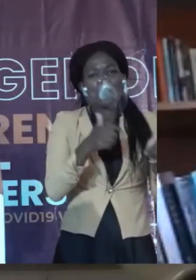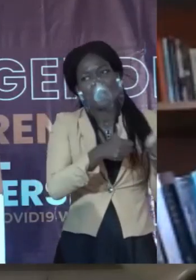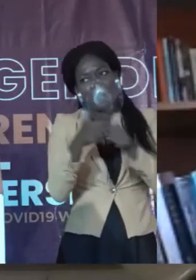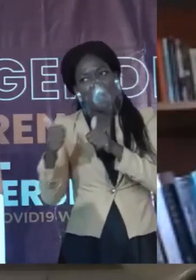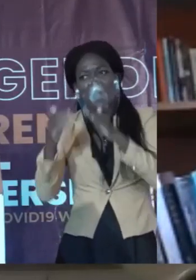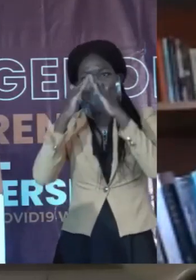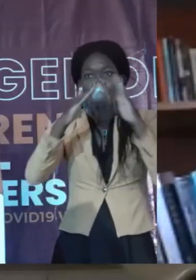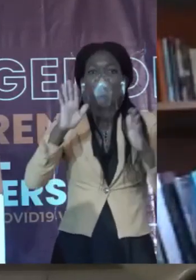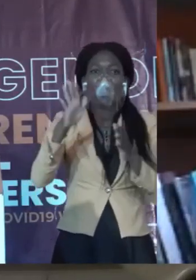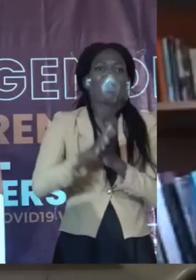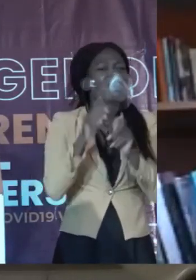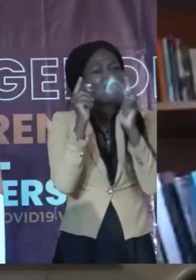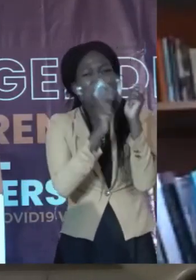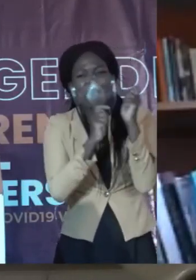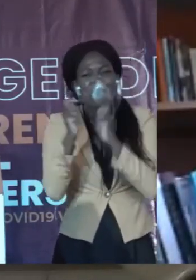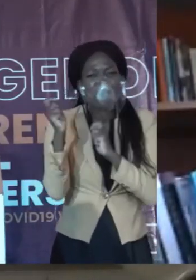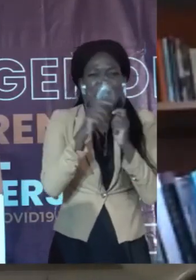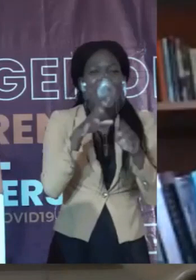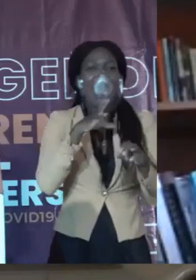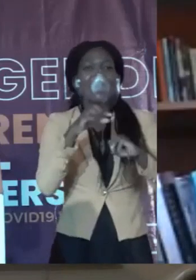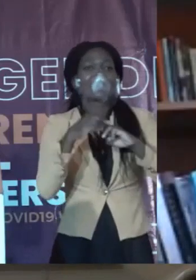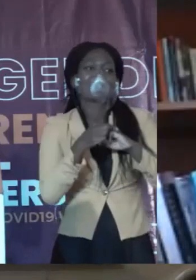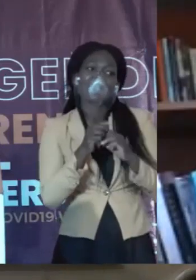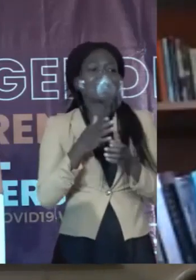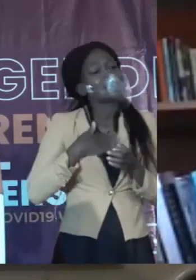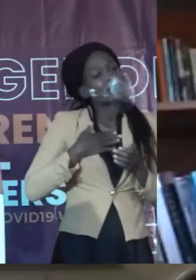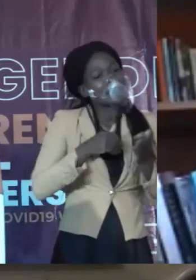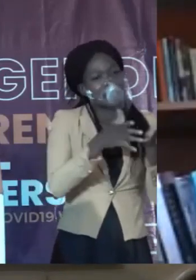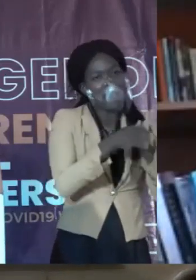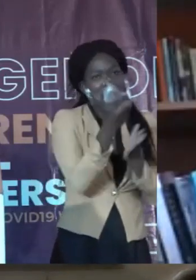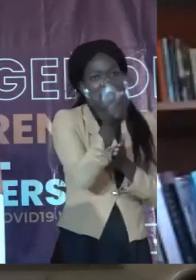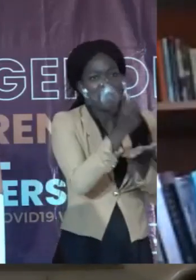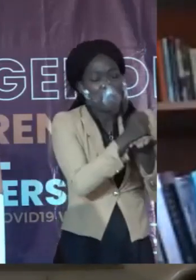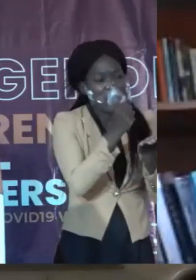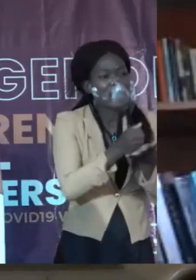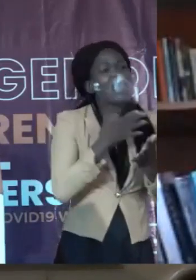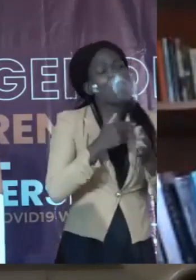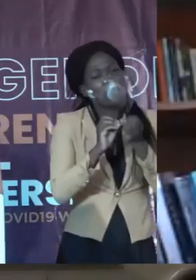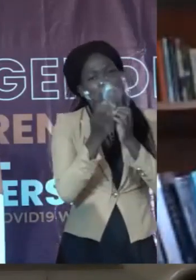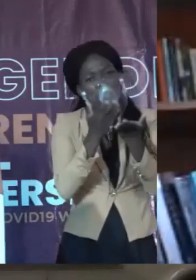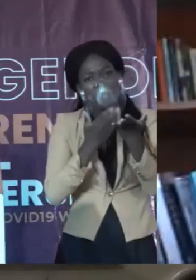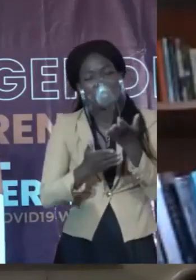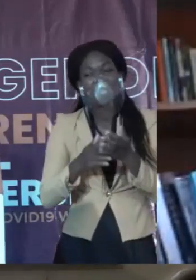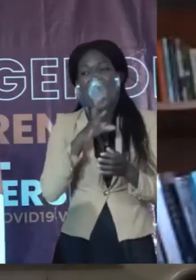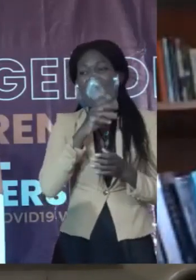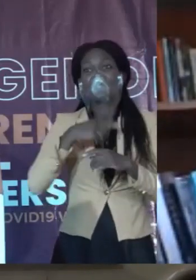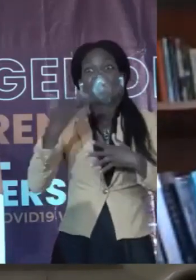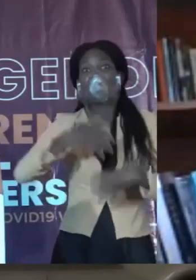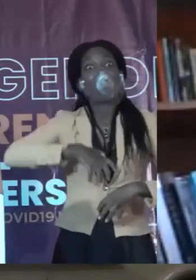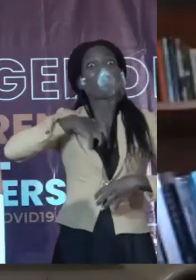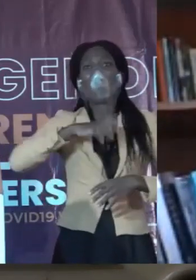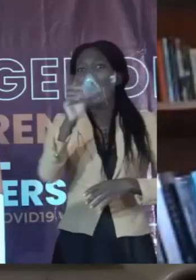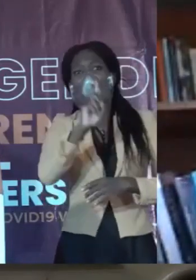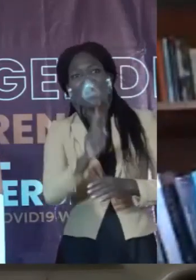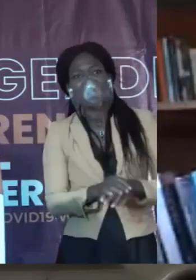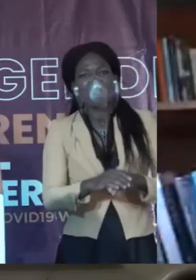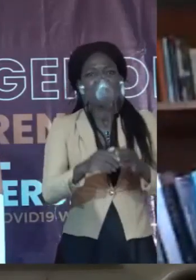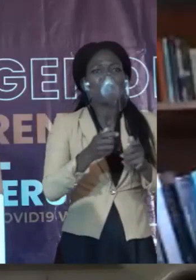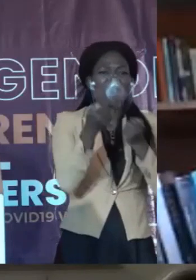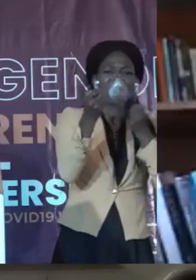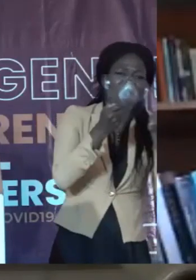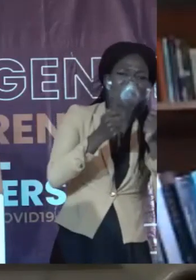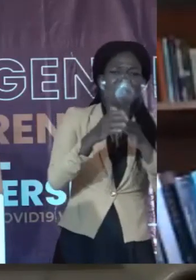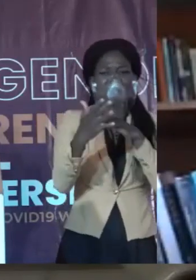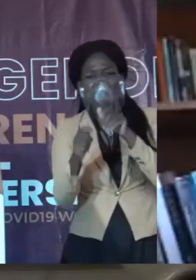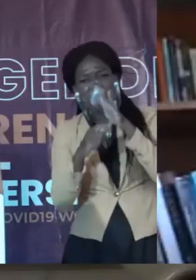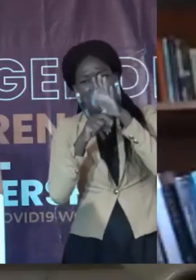their spouses to say, this is the loan that I've taken and this is what I can do with it. Thank you very much for those insights. At this point, I also